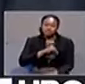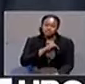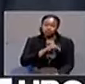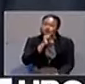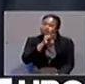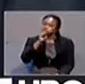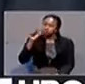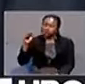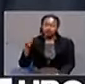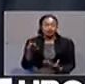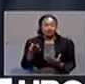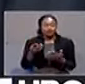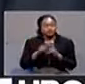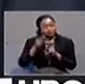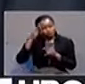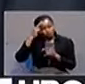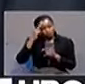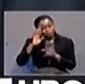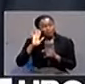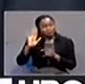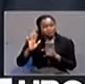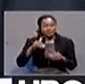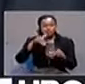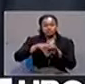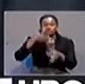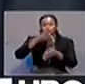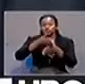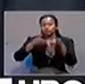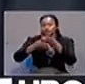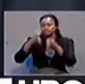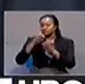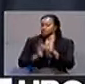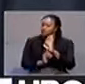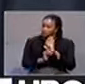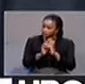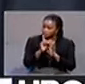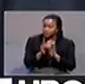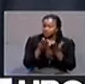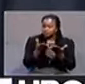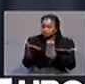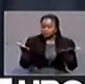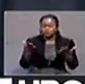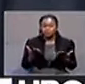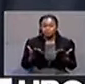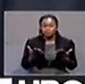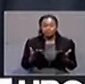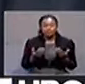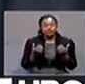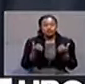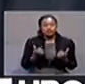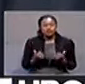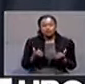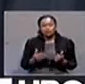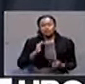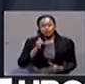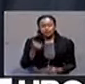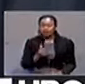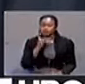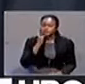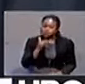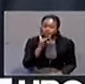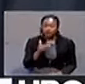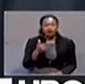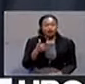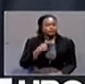will be remembered for his infrastructure development. Madam Speaker, I heard very clearly the Prime